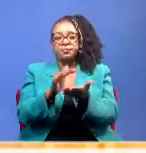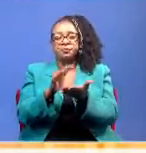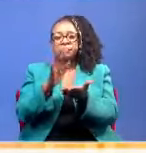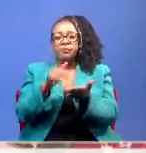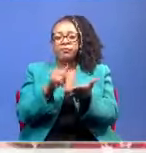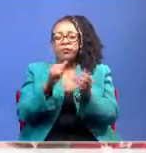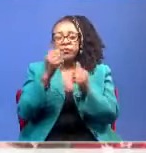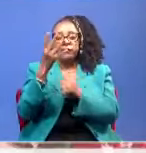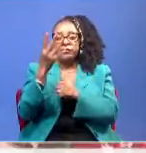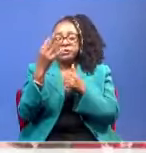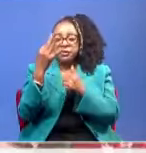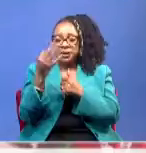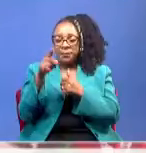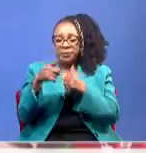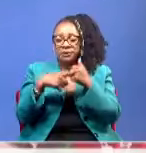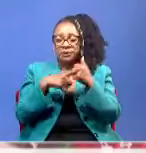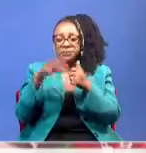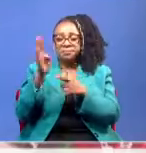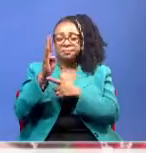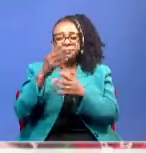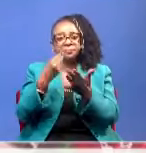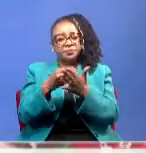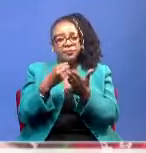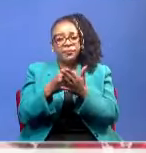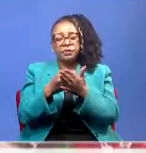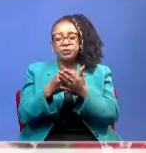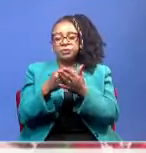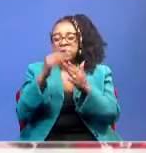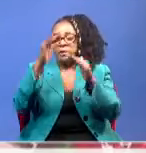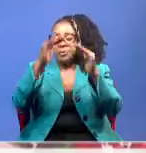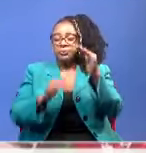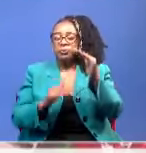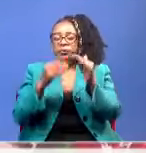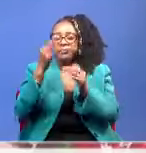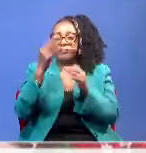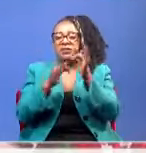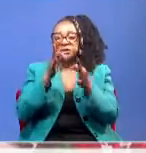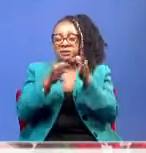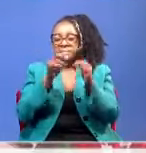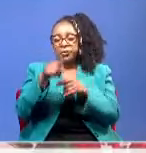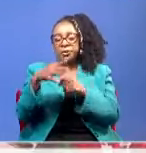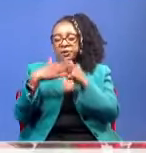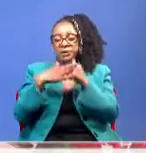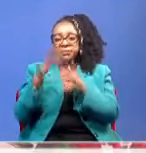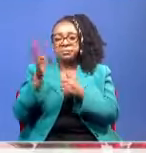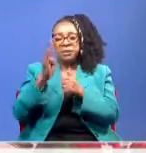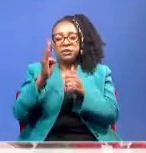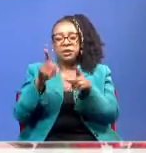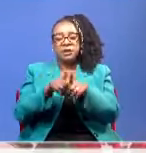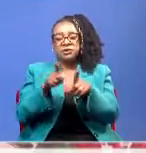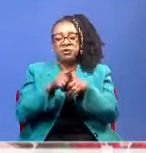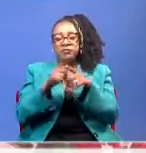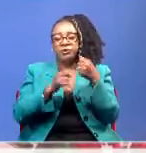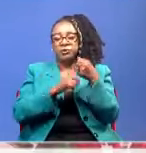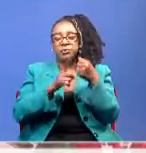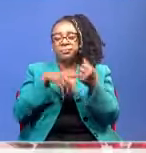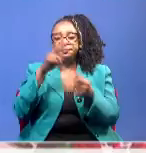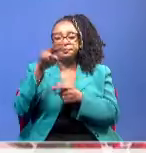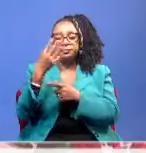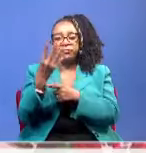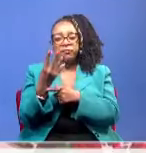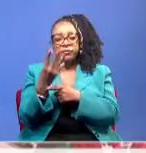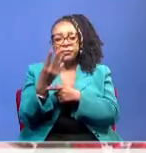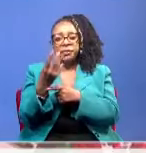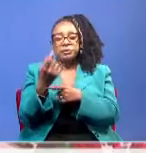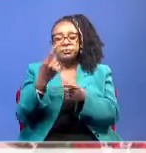from 43.6 billion Kenya shillings to 33.9 billion Kenya shillings as of June 2024.